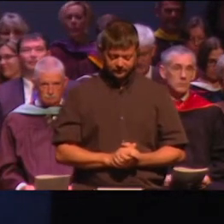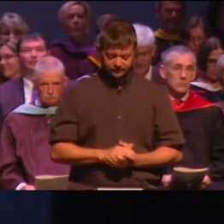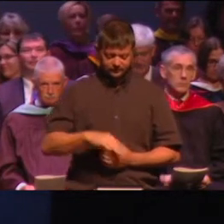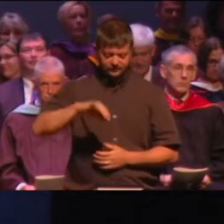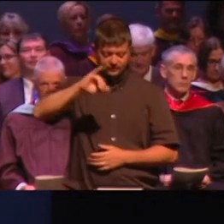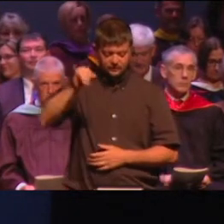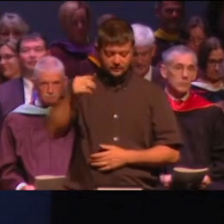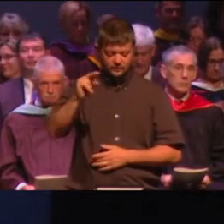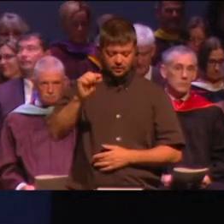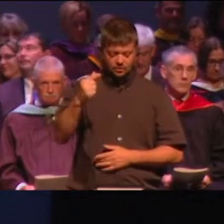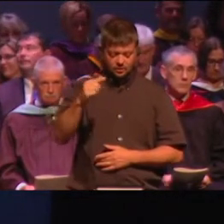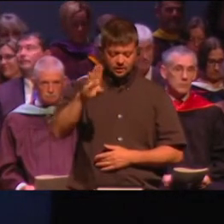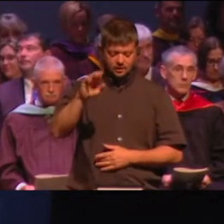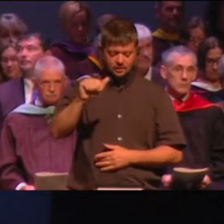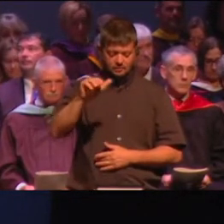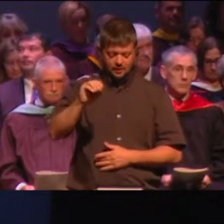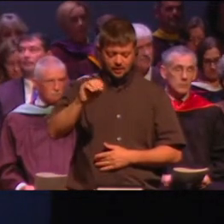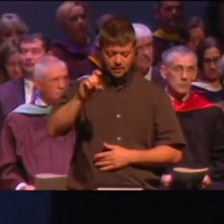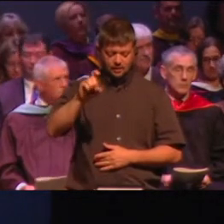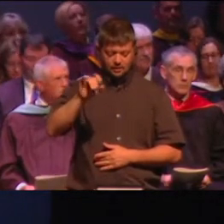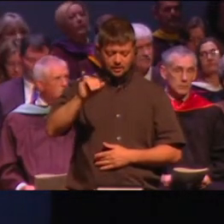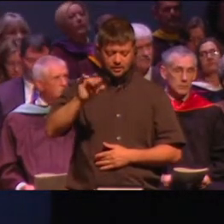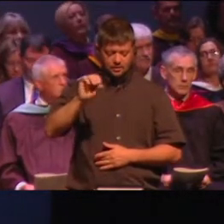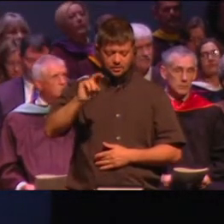Jing Bao Zhang.